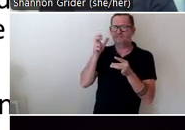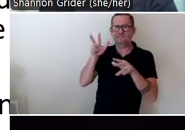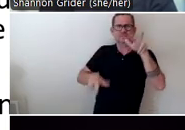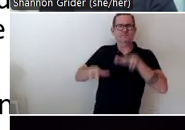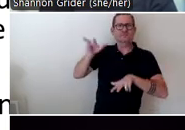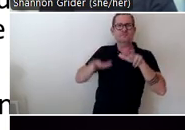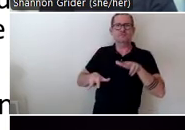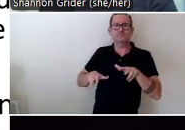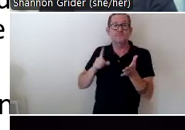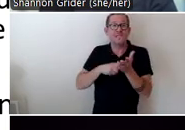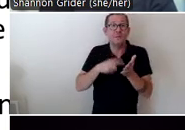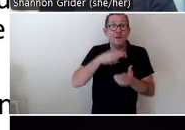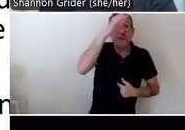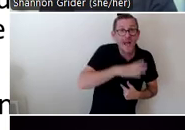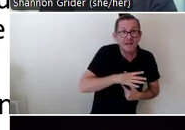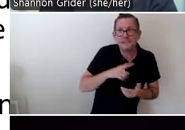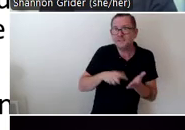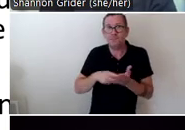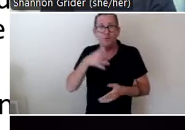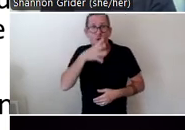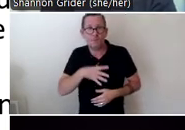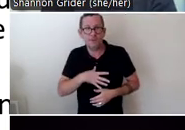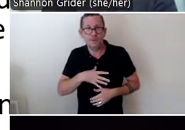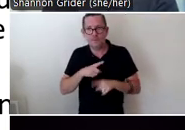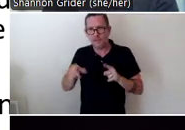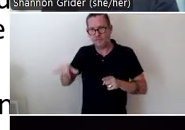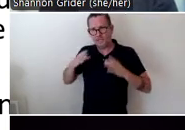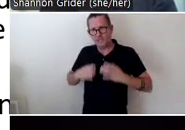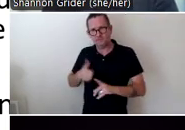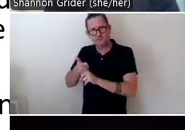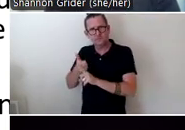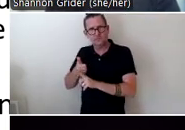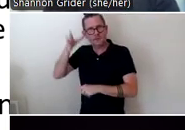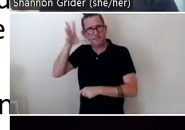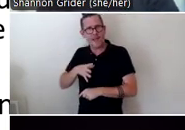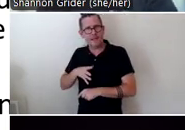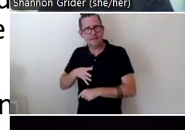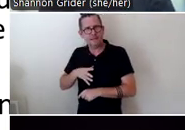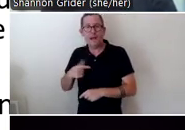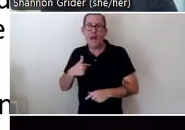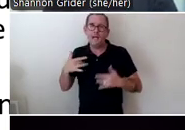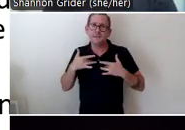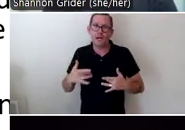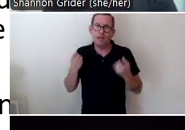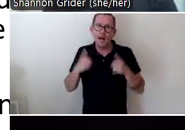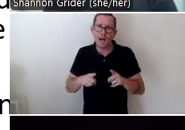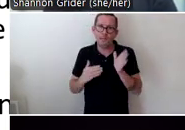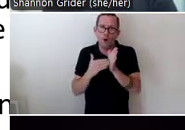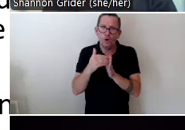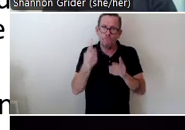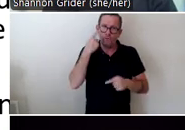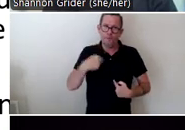notice there's, just some patience or it seems kind of awkward. It could be that, you hear a woman's voice, but they're saying it's a